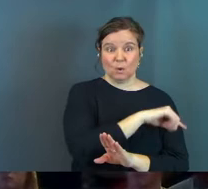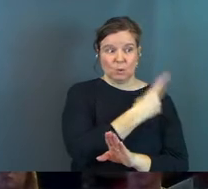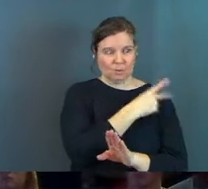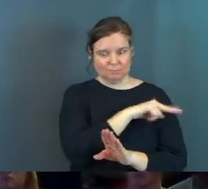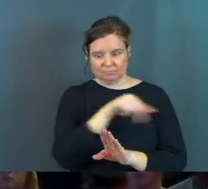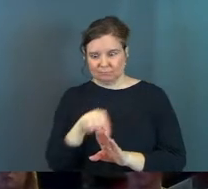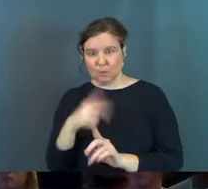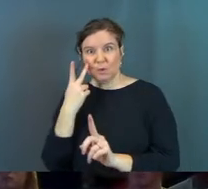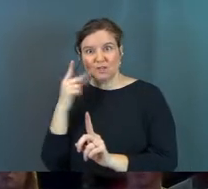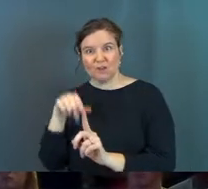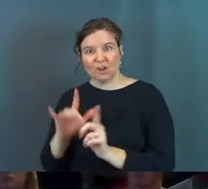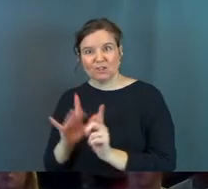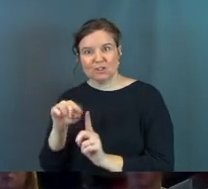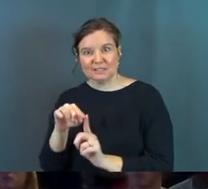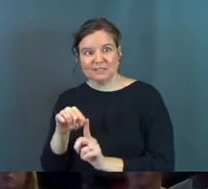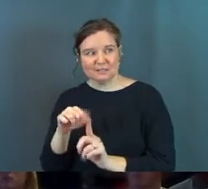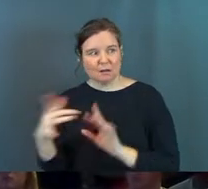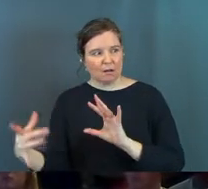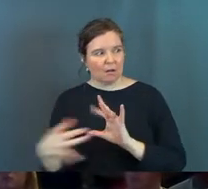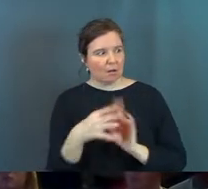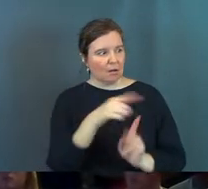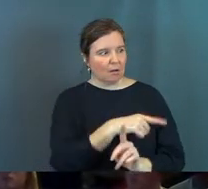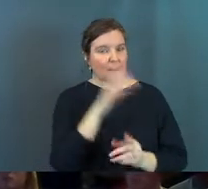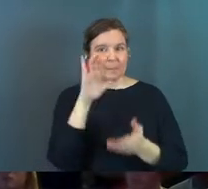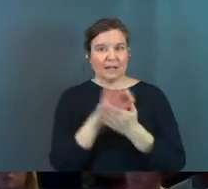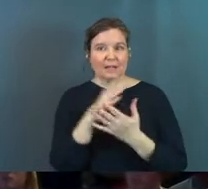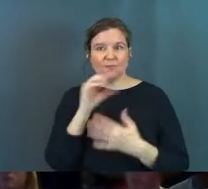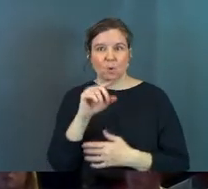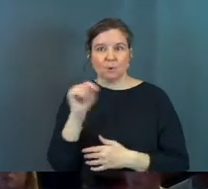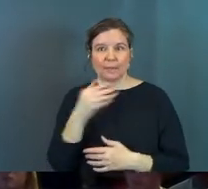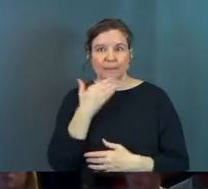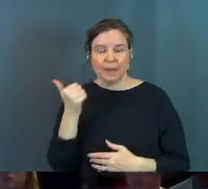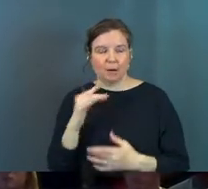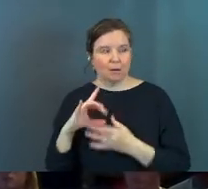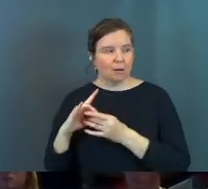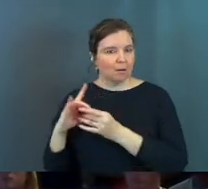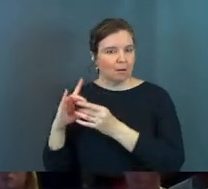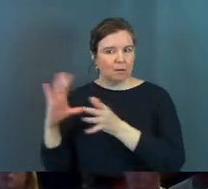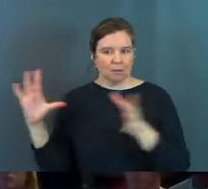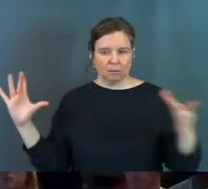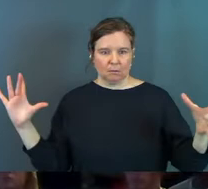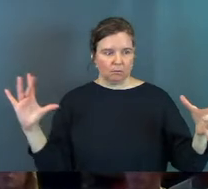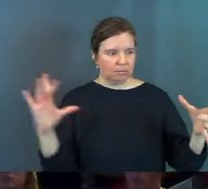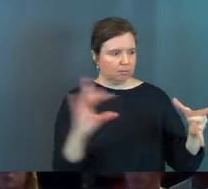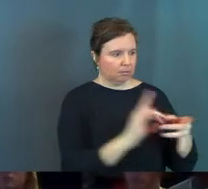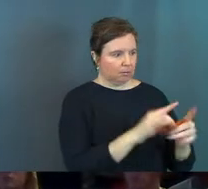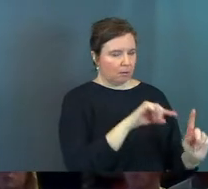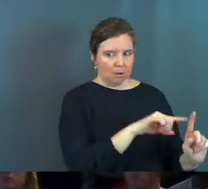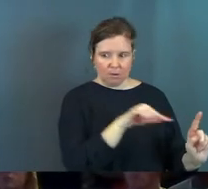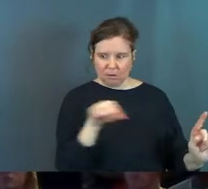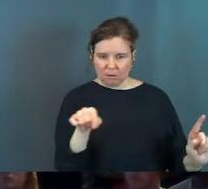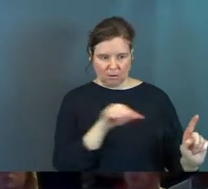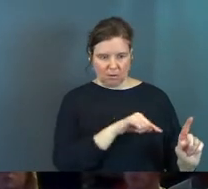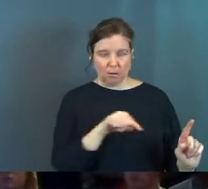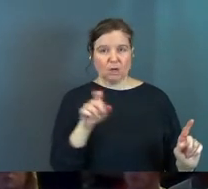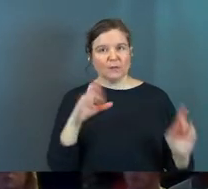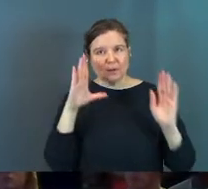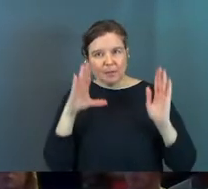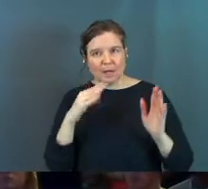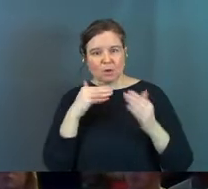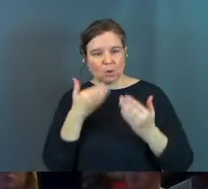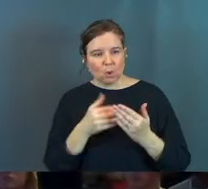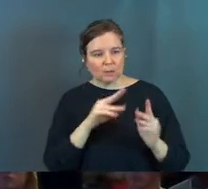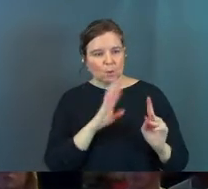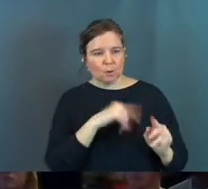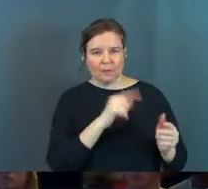Jesus and everything that Jesus did, it actually made us believe the Old Testament better. And you must pay close attention to what they wrote, for their